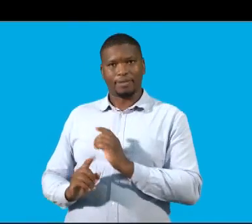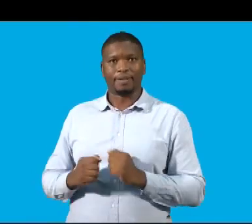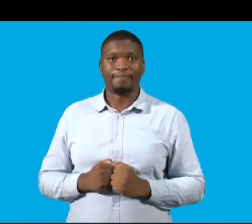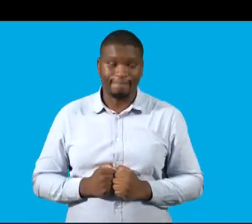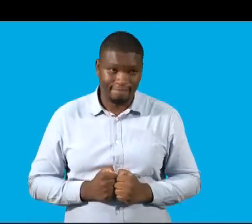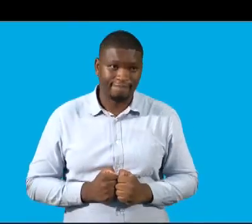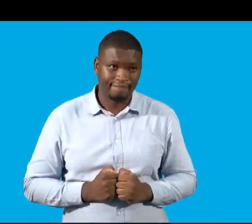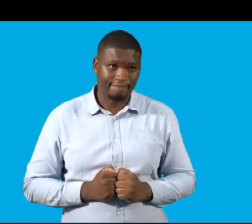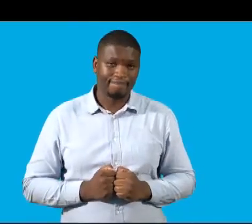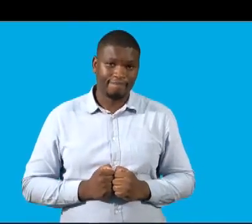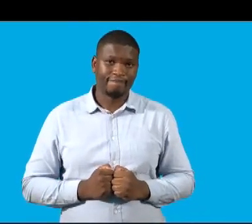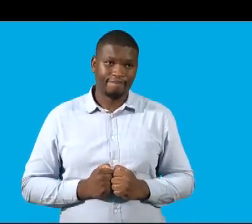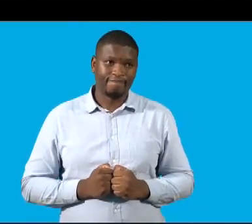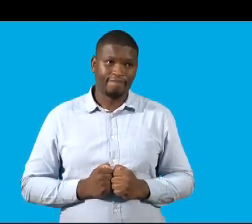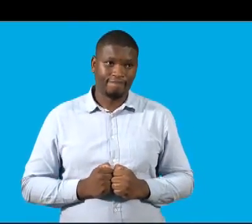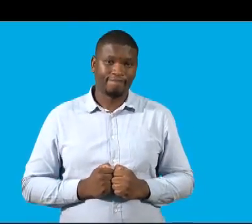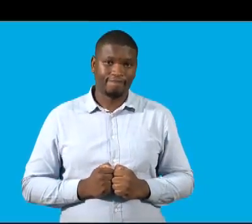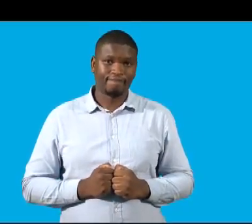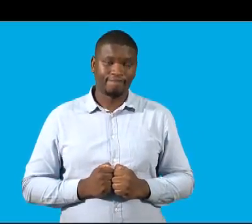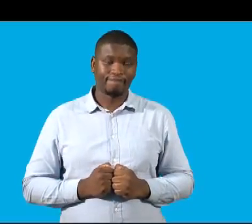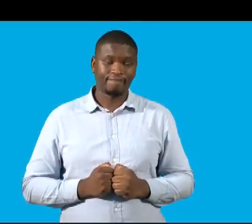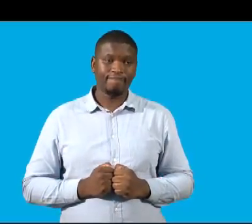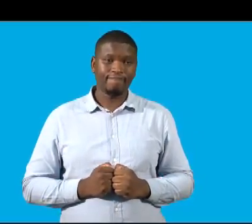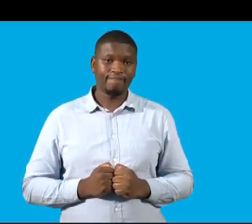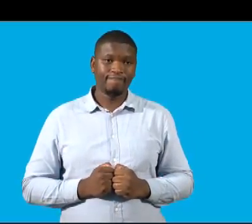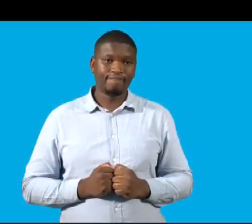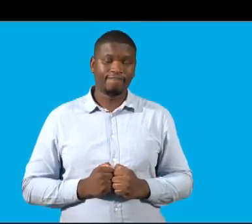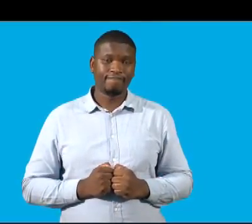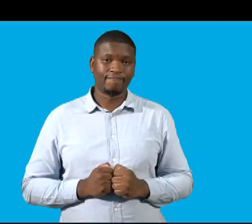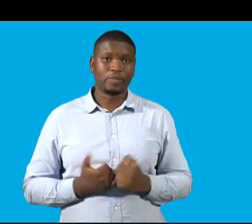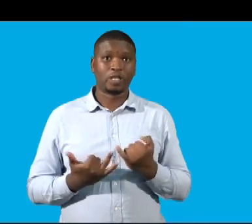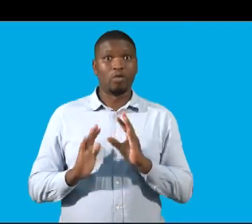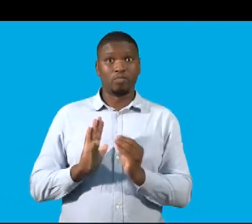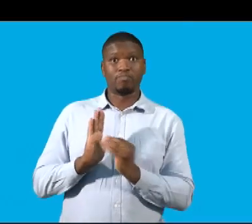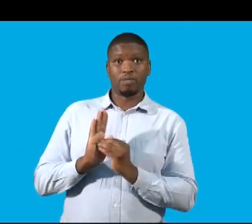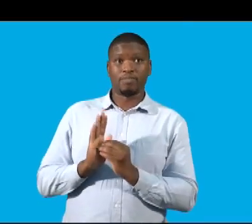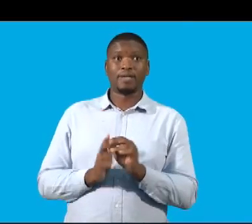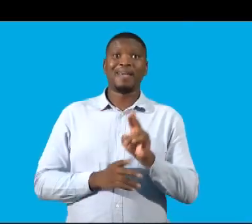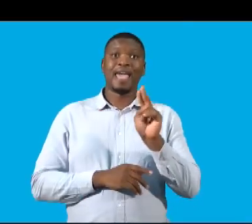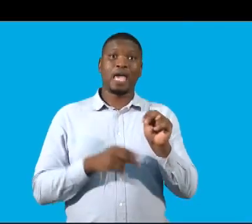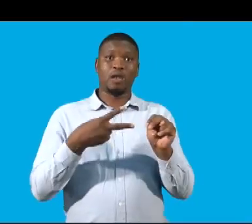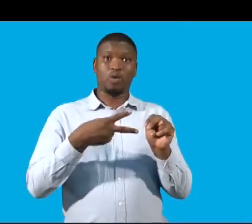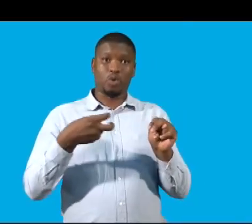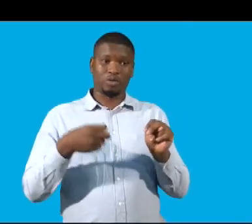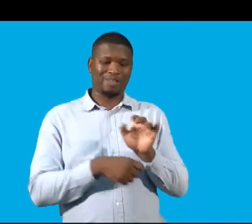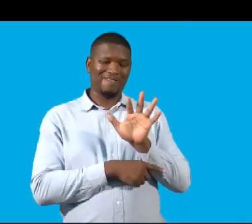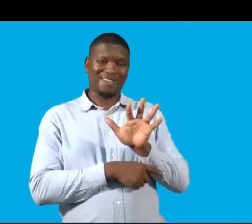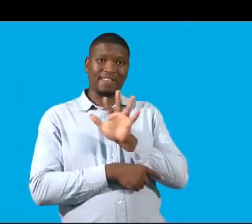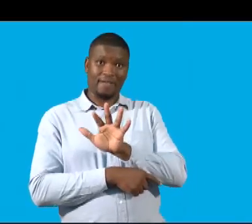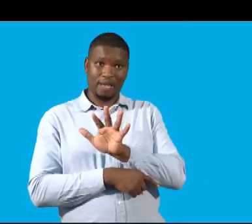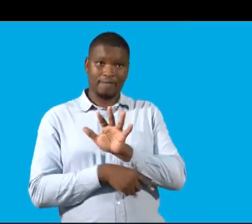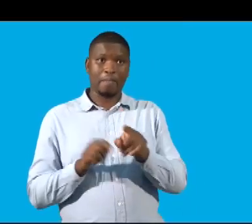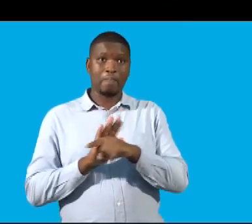23 years, and that is, or let's rather write it next to the n where we are actually calculating for n. So that is going to be n is equals to